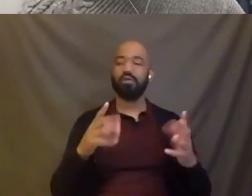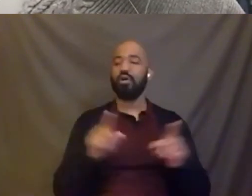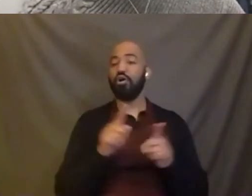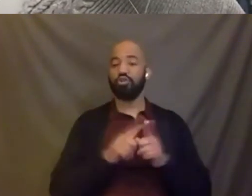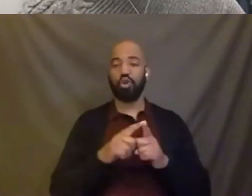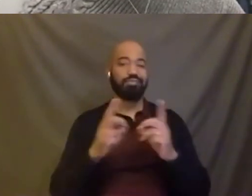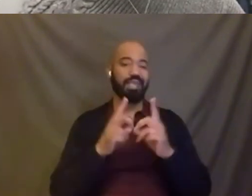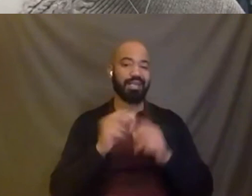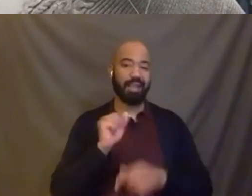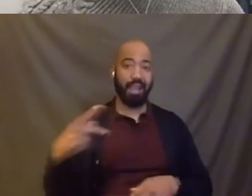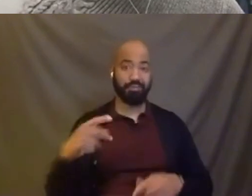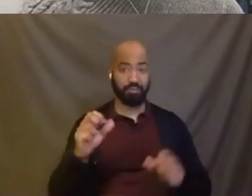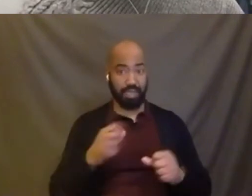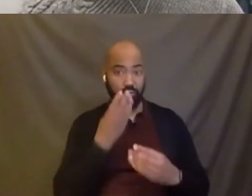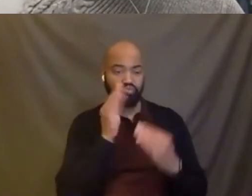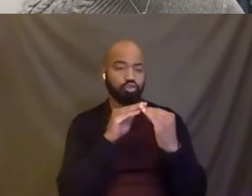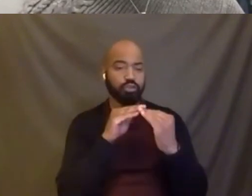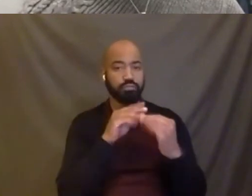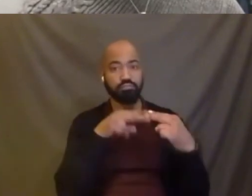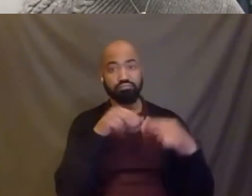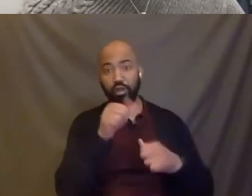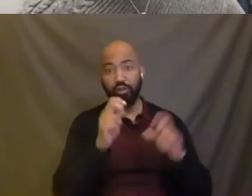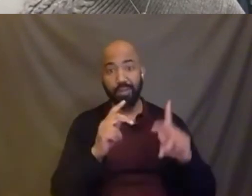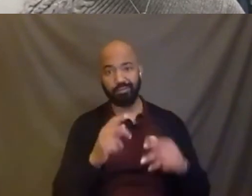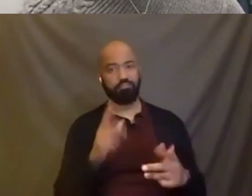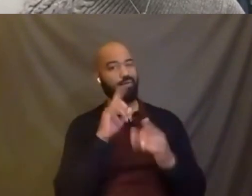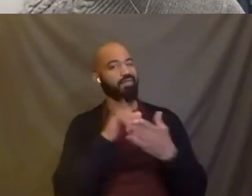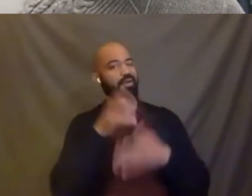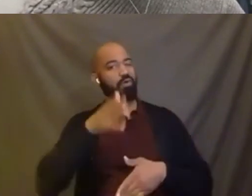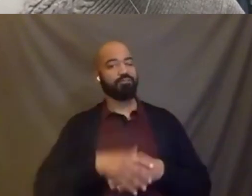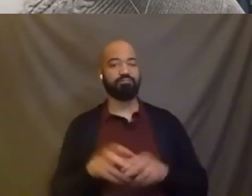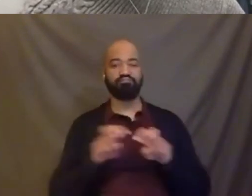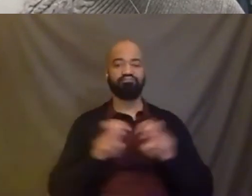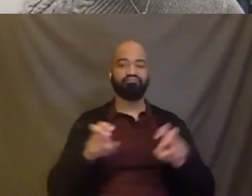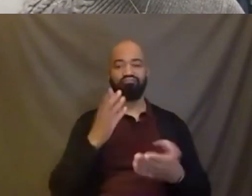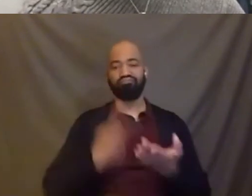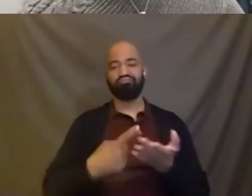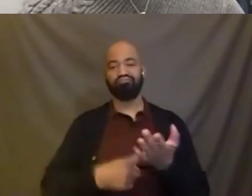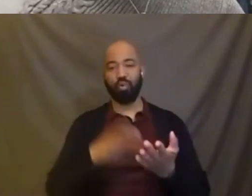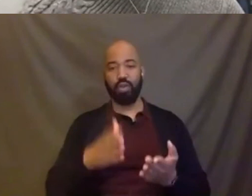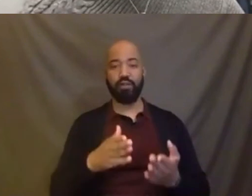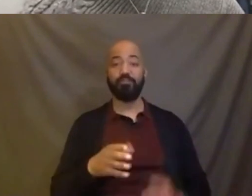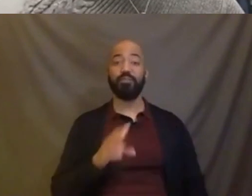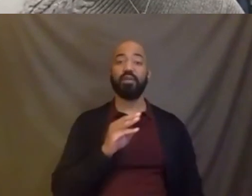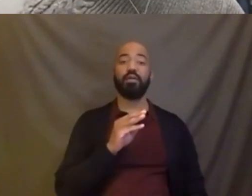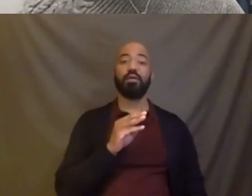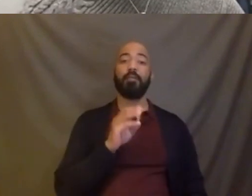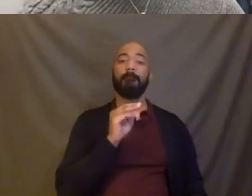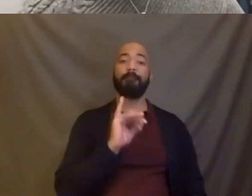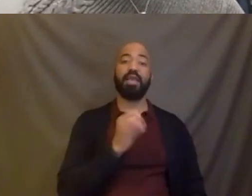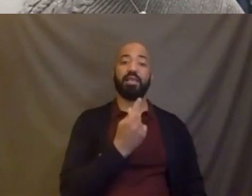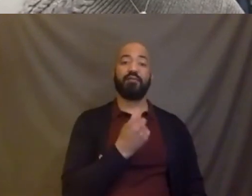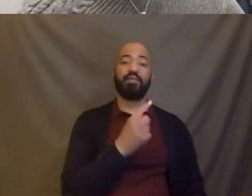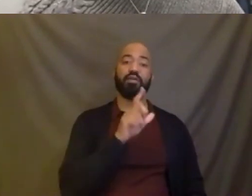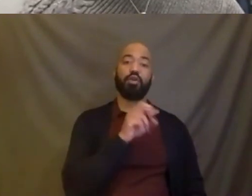talked about tonight. So, but we'll have a panel of folks to talk about that. So Laurie and Shelley is May 11th, and then the